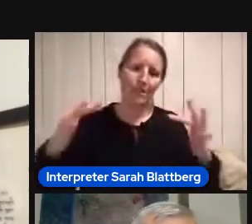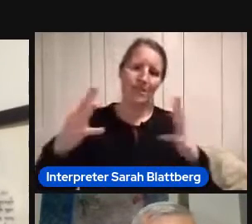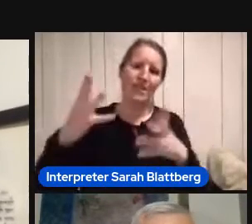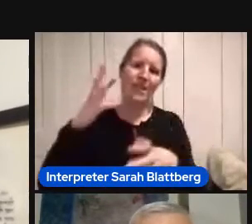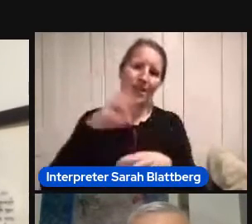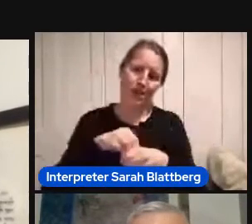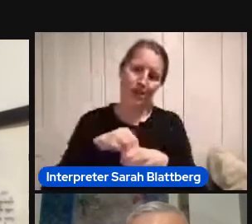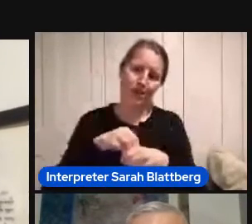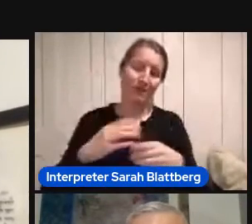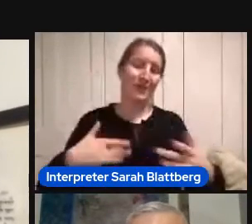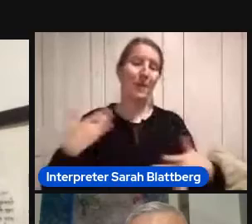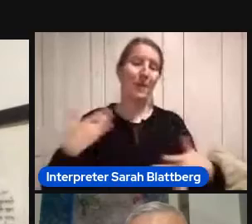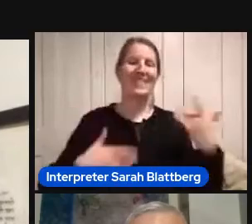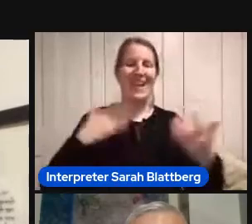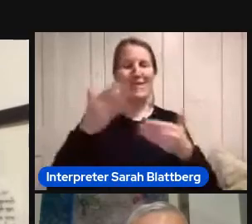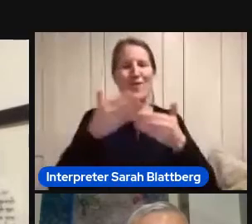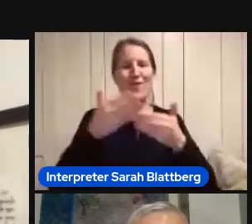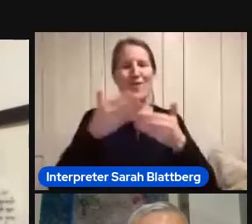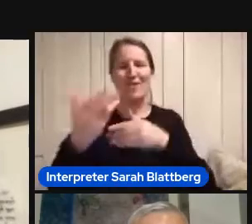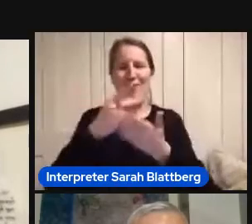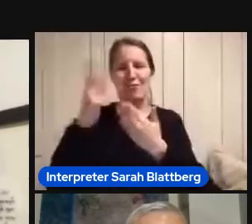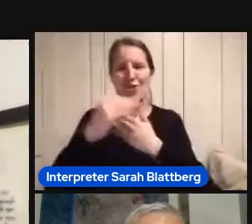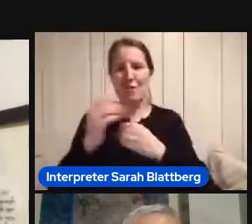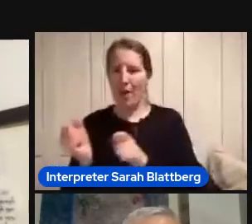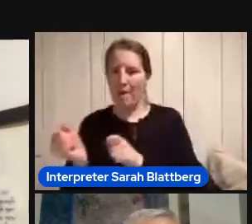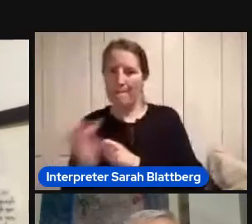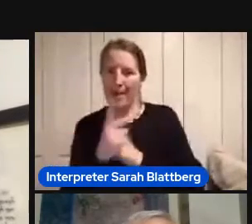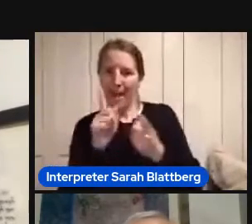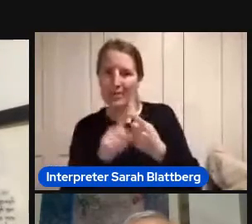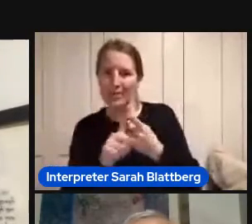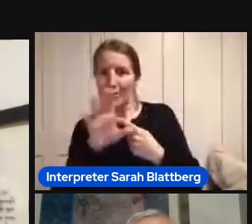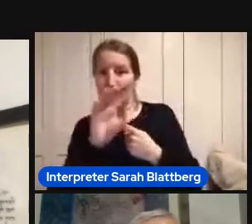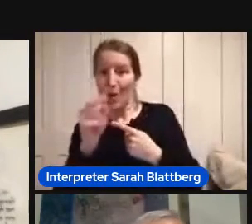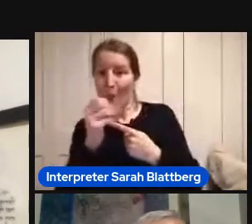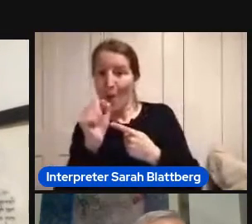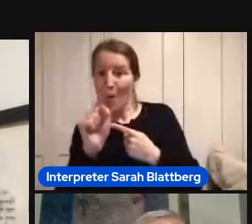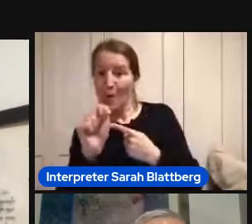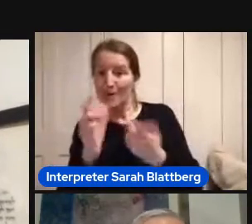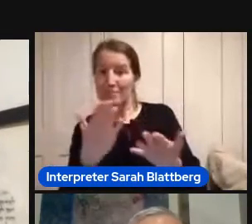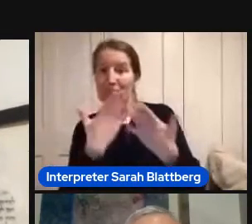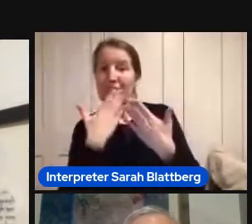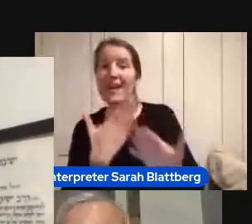And I'm excited for the rest of our program and back to our awesome co-hosts. Thank you.